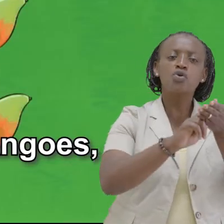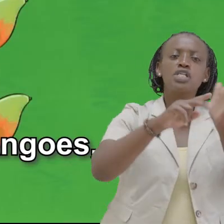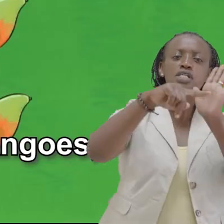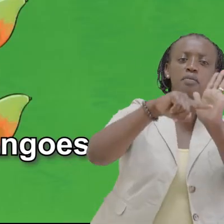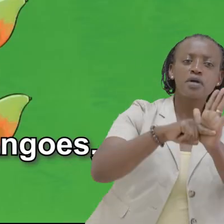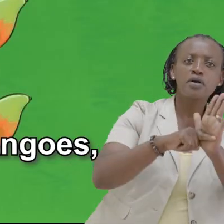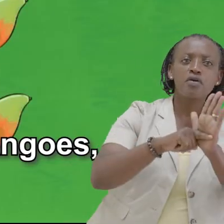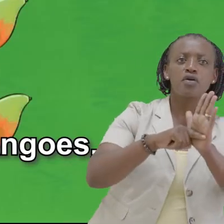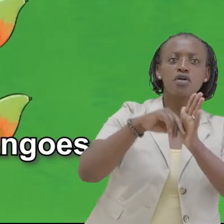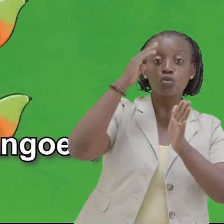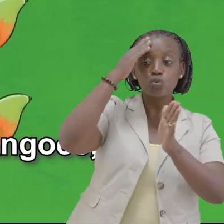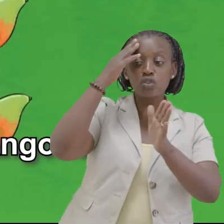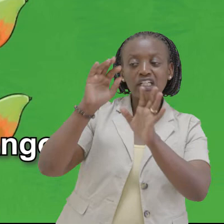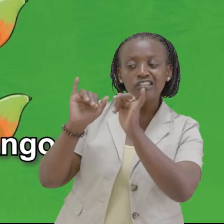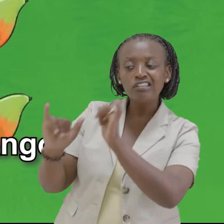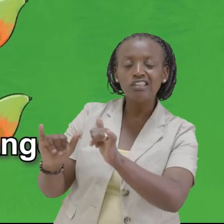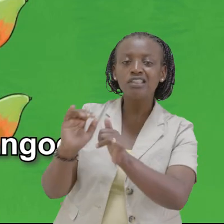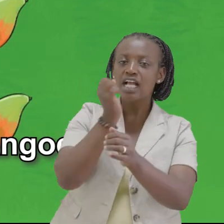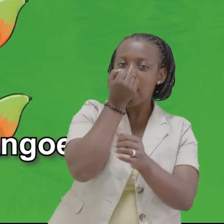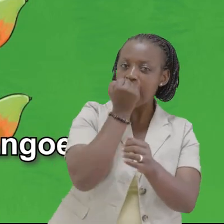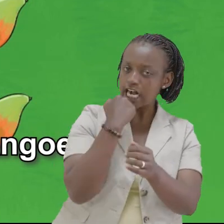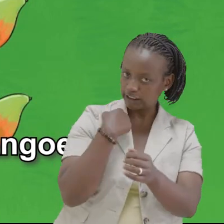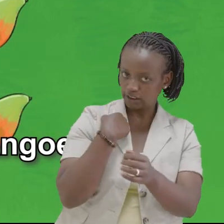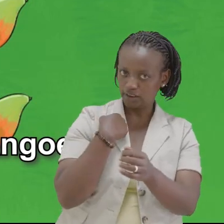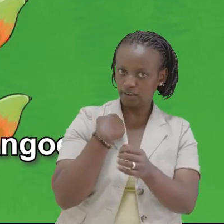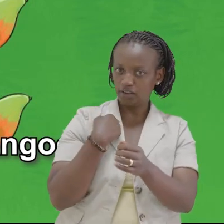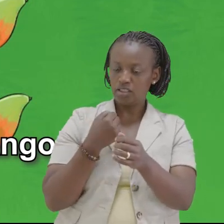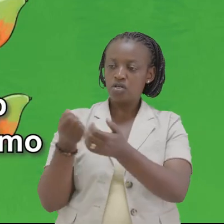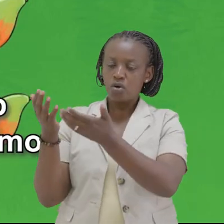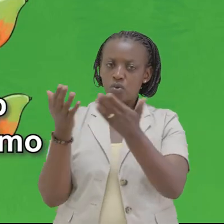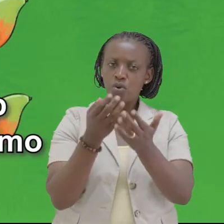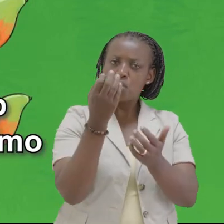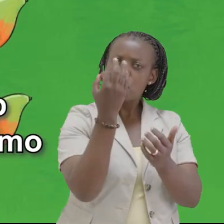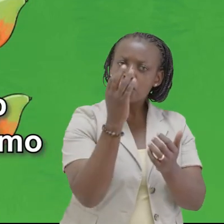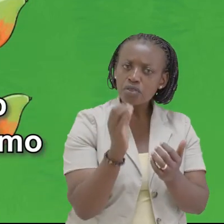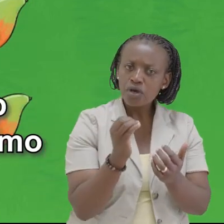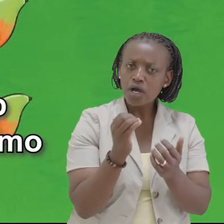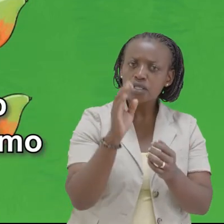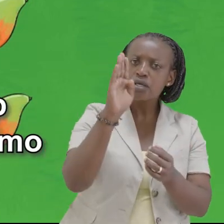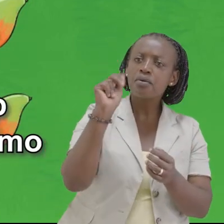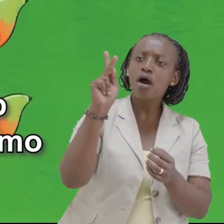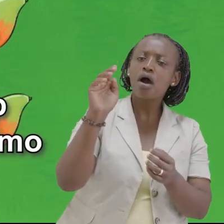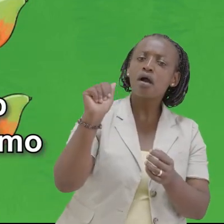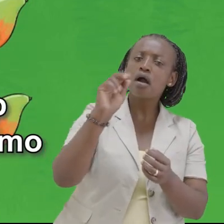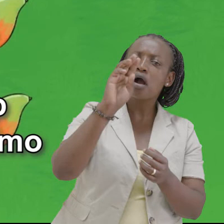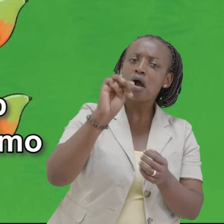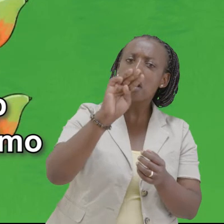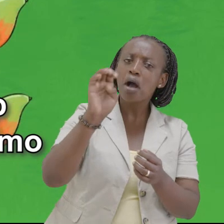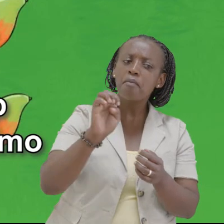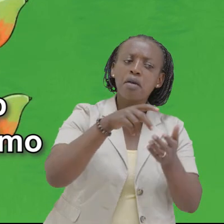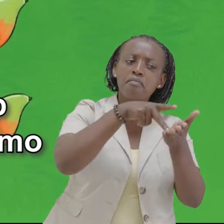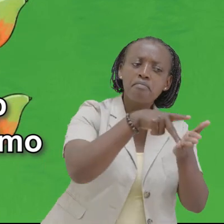We can use subtraction to know the remaining mangoes. We bought 30 mangoes at